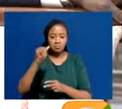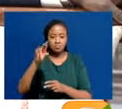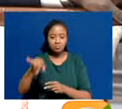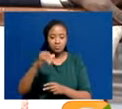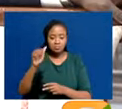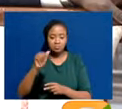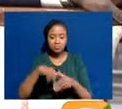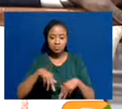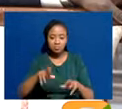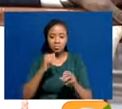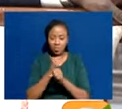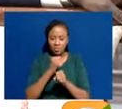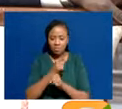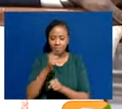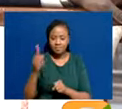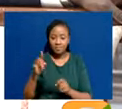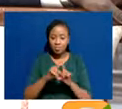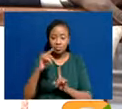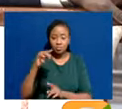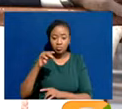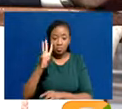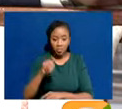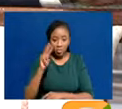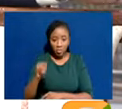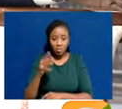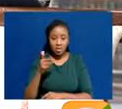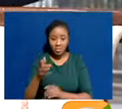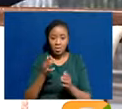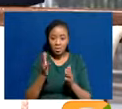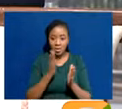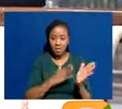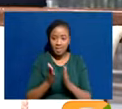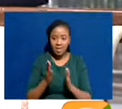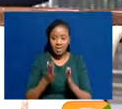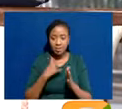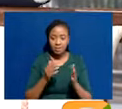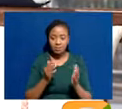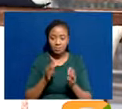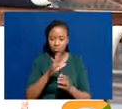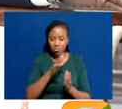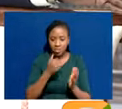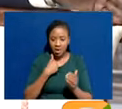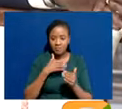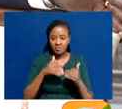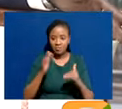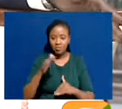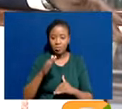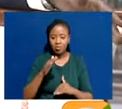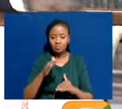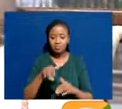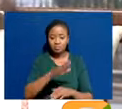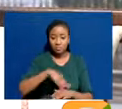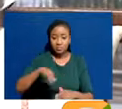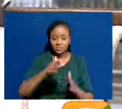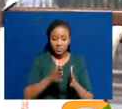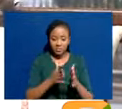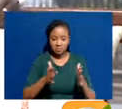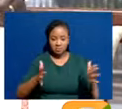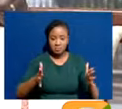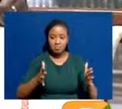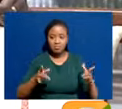With Mudhurwa, there's an expansion problem. Yeah, we're trying to create more space. And even as we